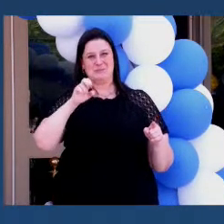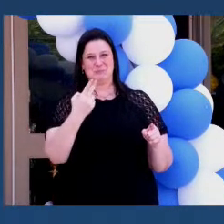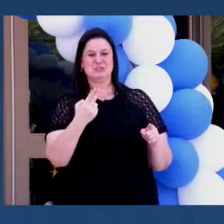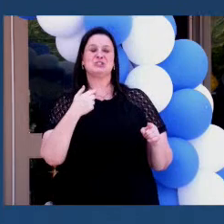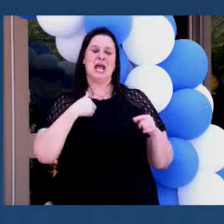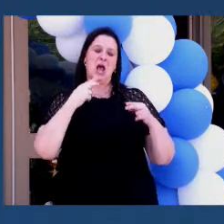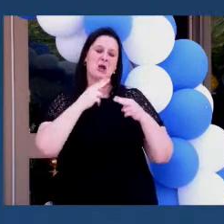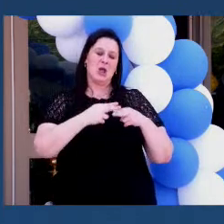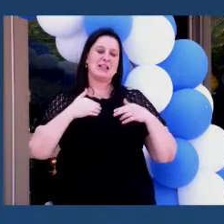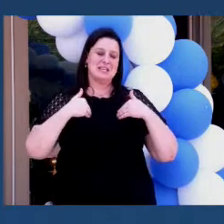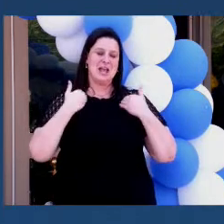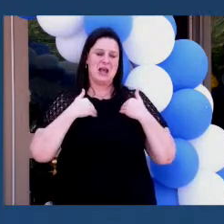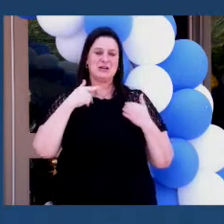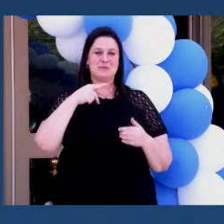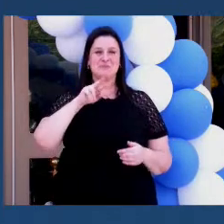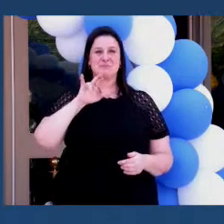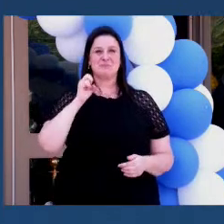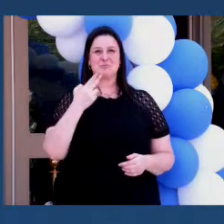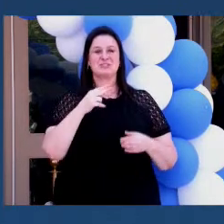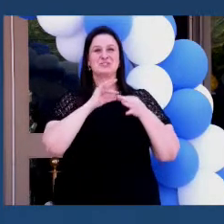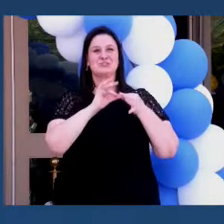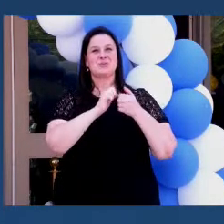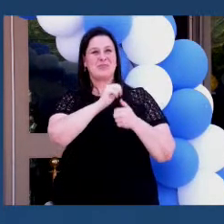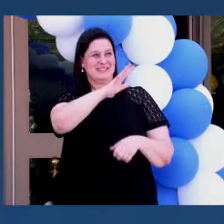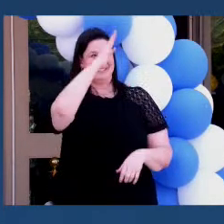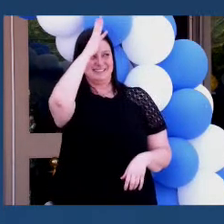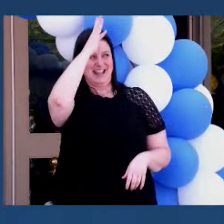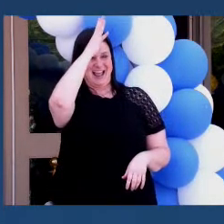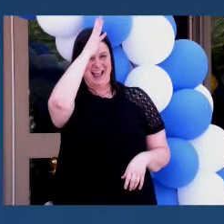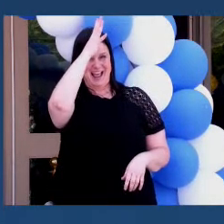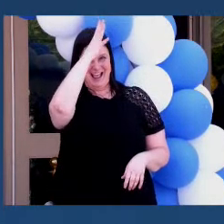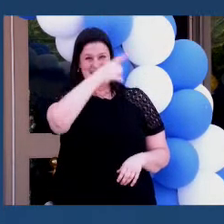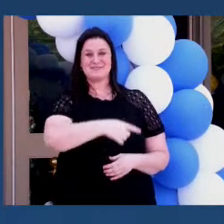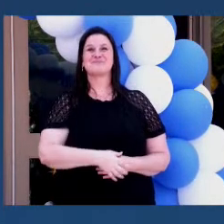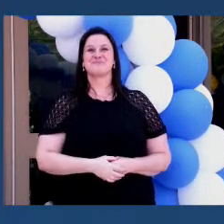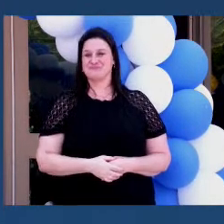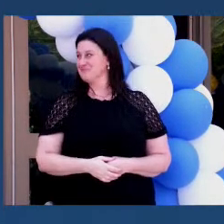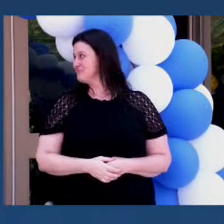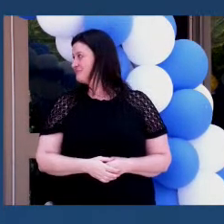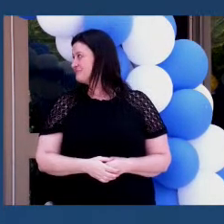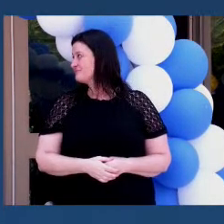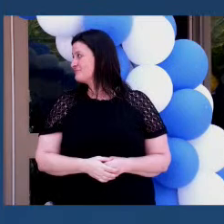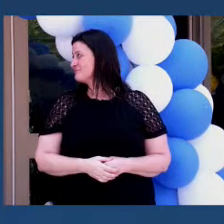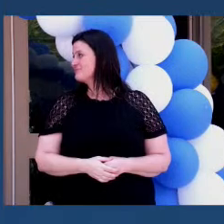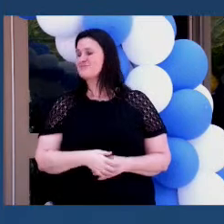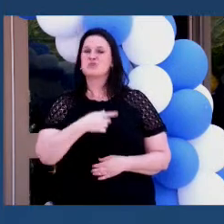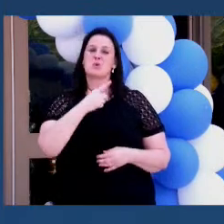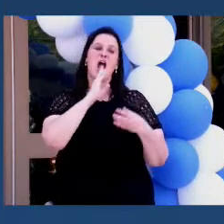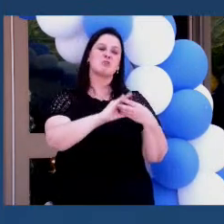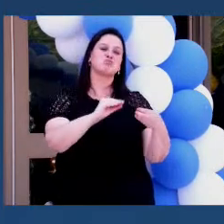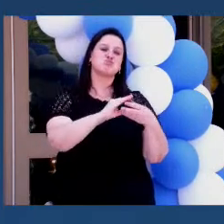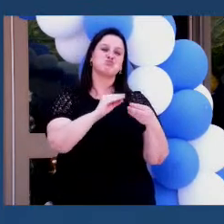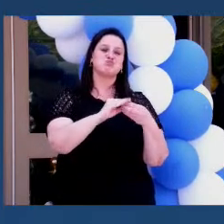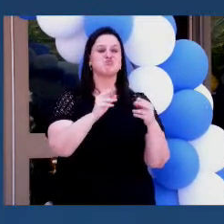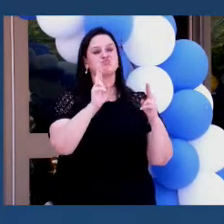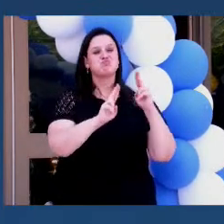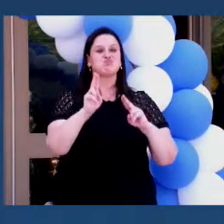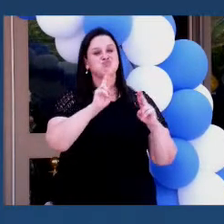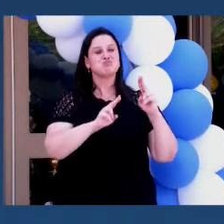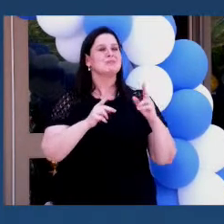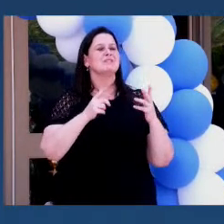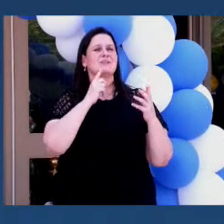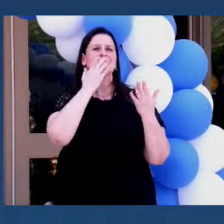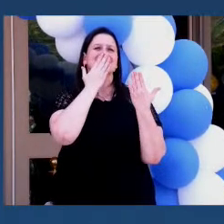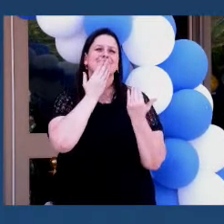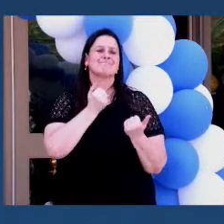Young Pritchett about his dad. And we shared some stories. They're really sweet, and I